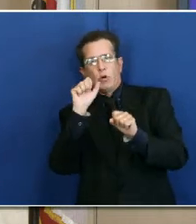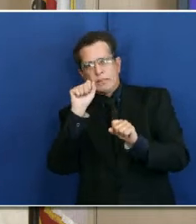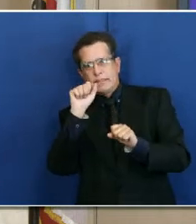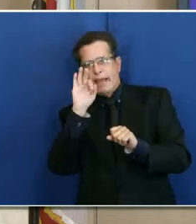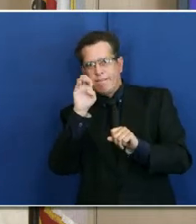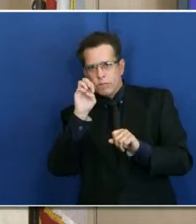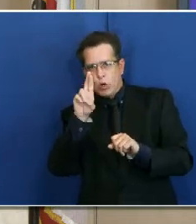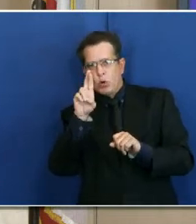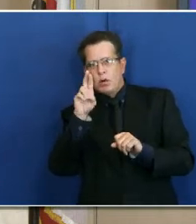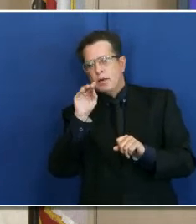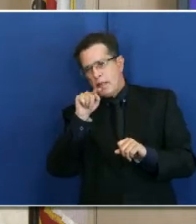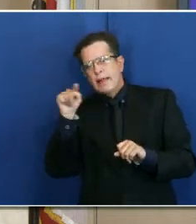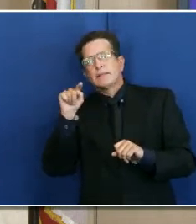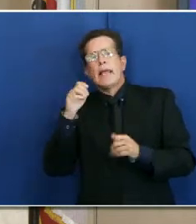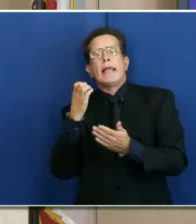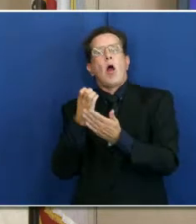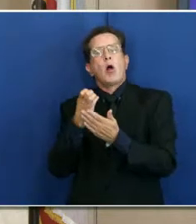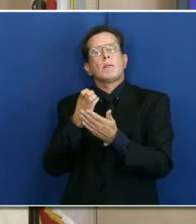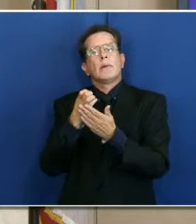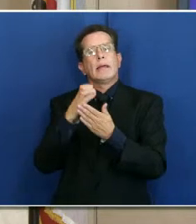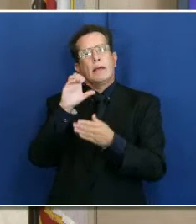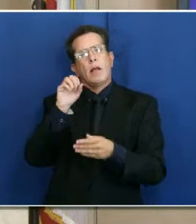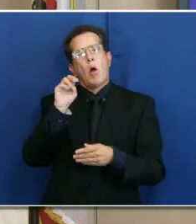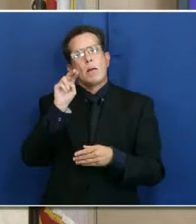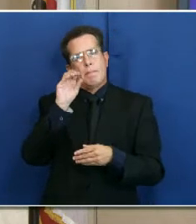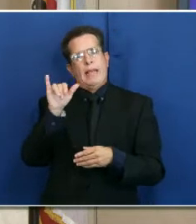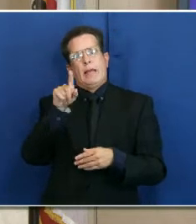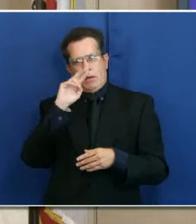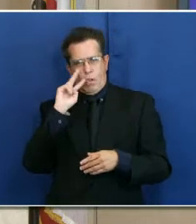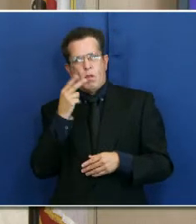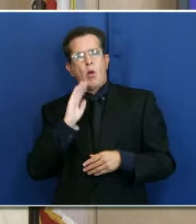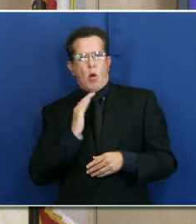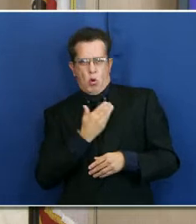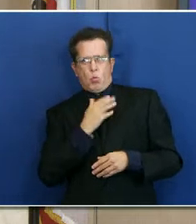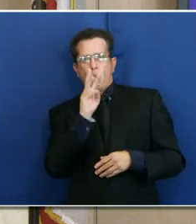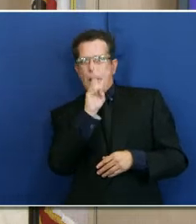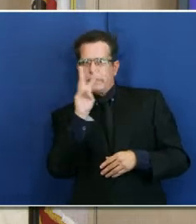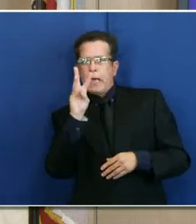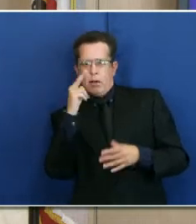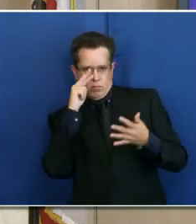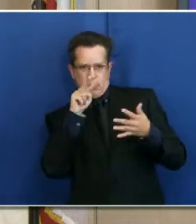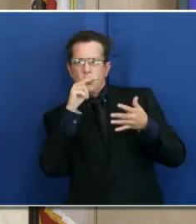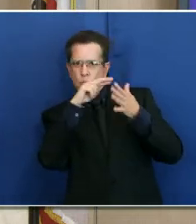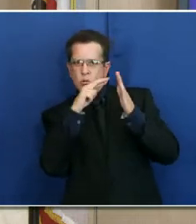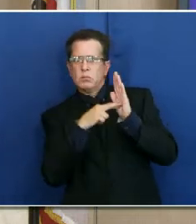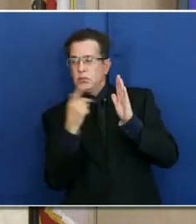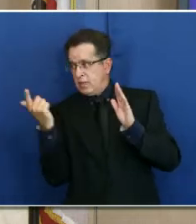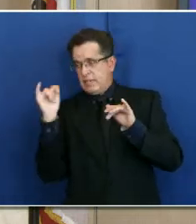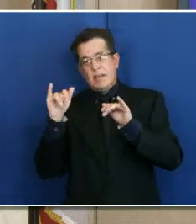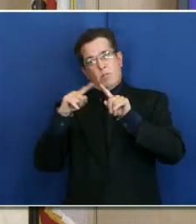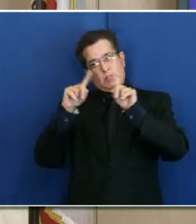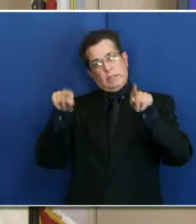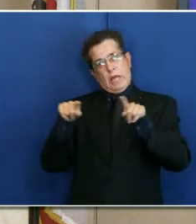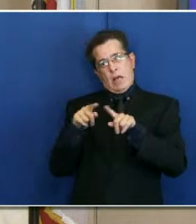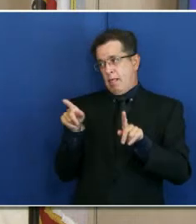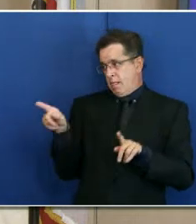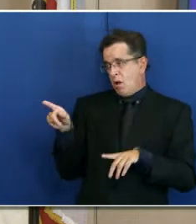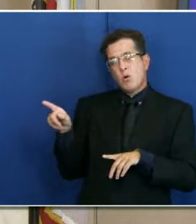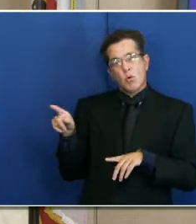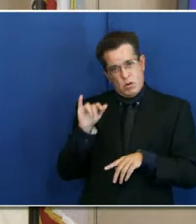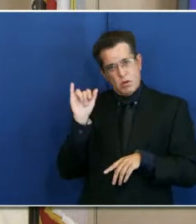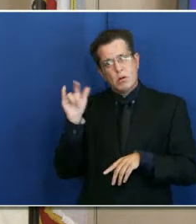corona19.ca.gov/safer-economy. There is also a link to that site on our County Corona website, which is listed right here on the podium before me.